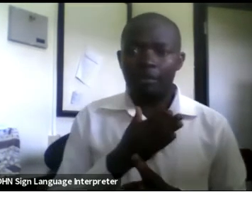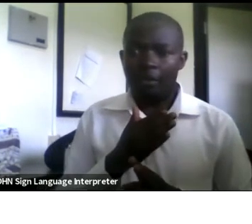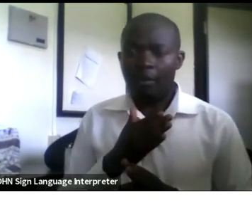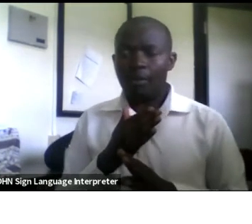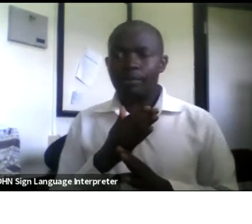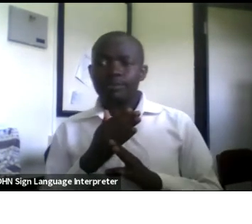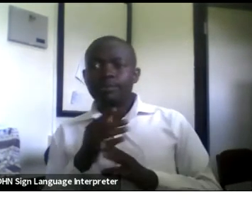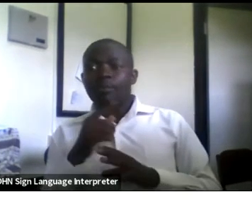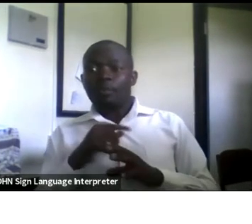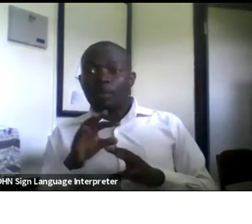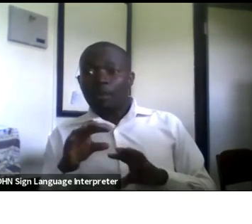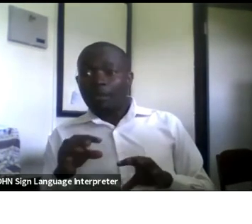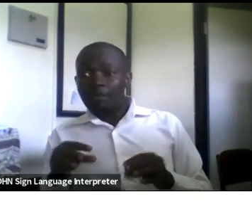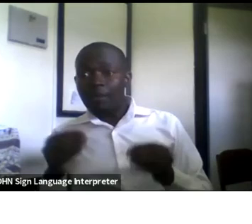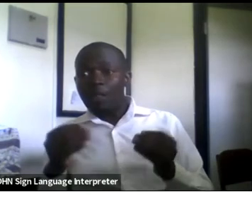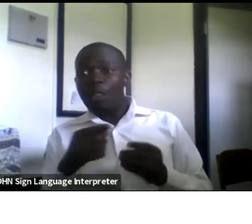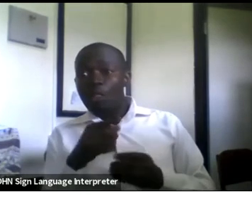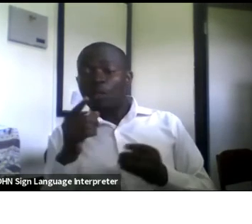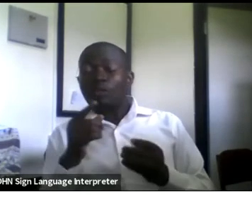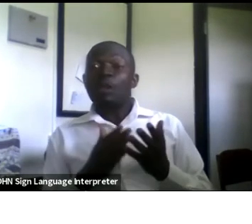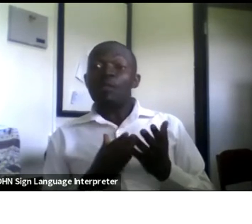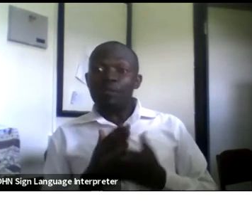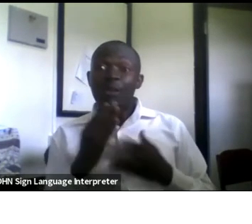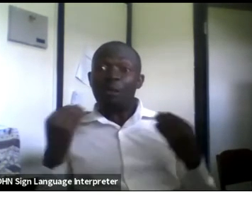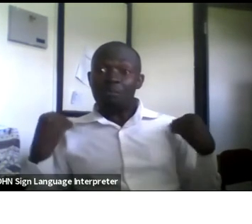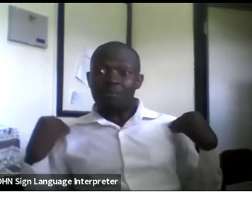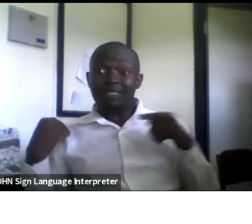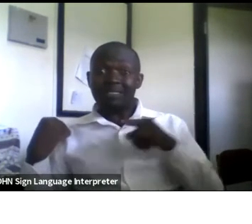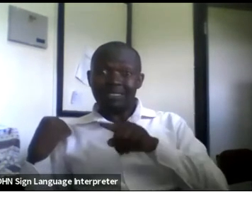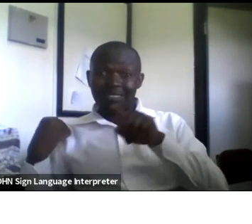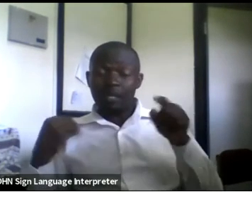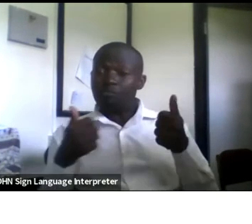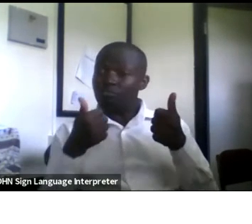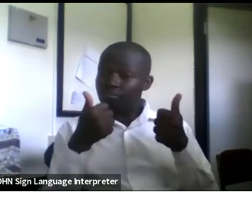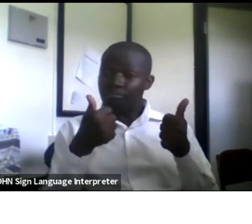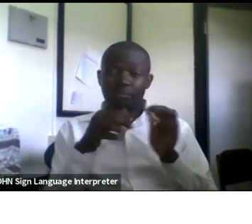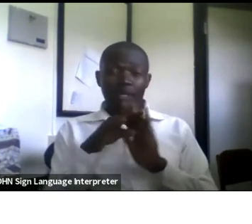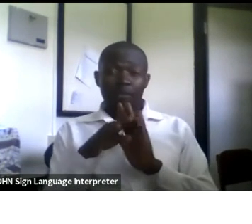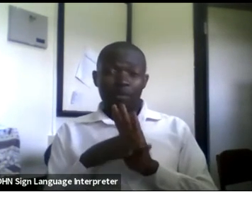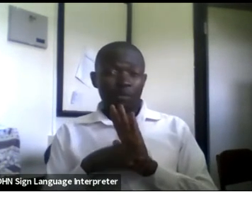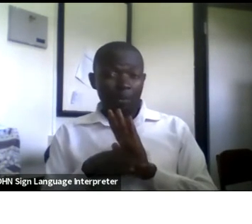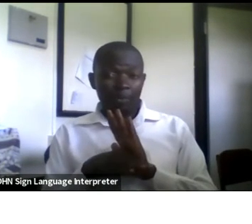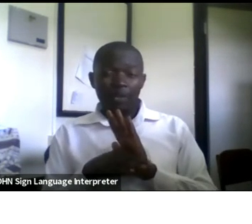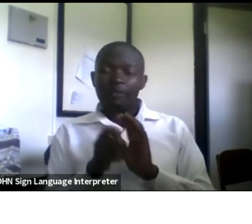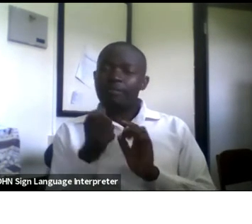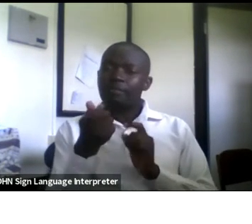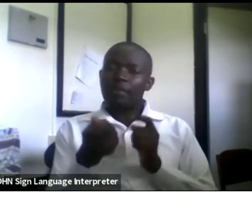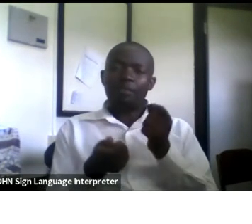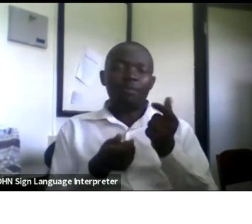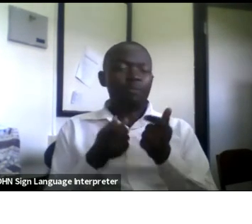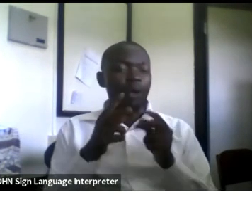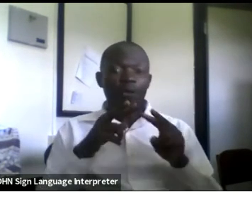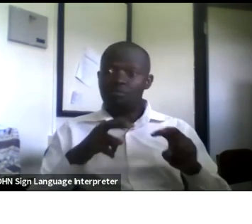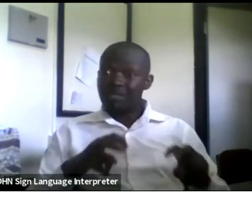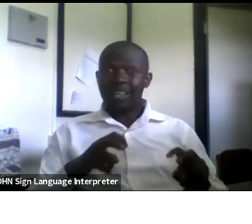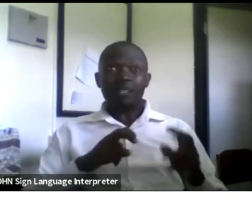there are in real practices good programs, there are very few researched, published,